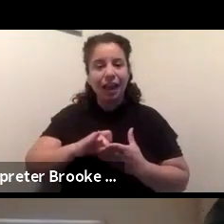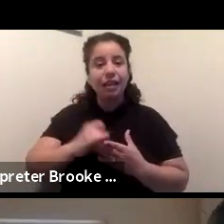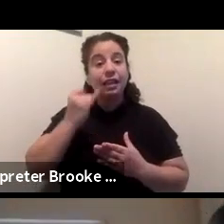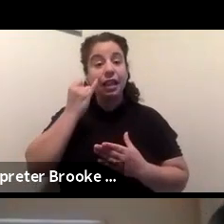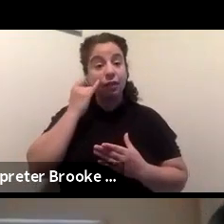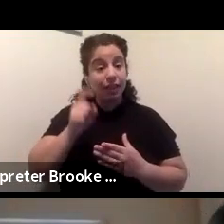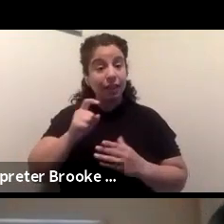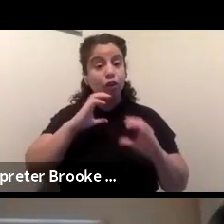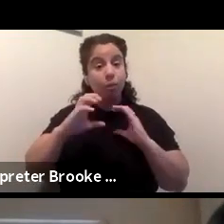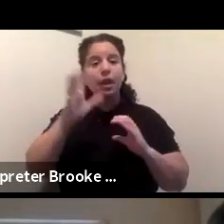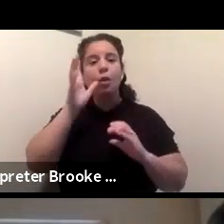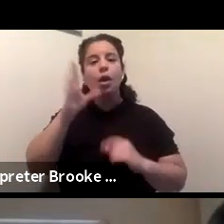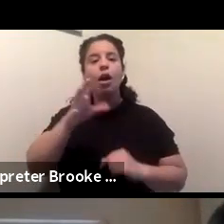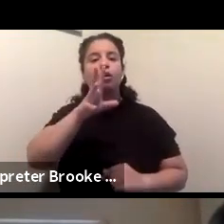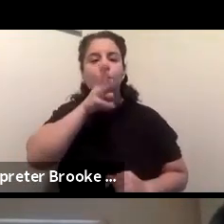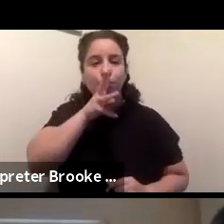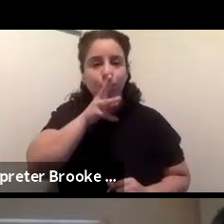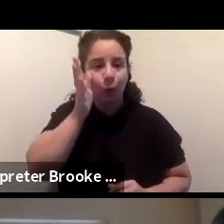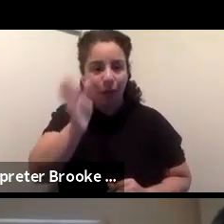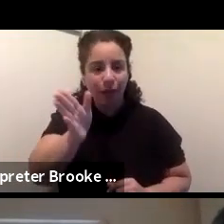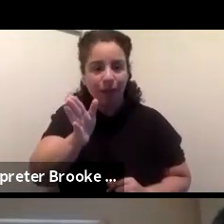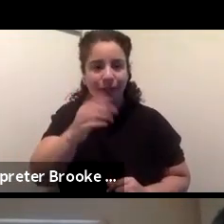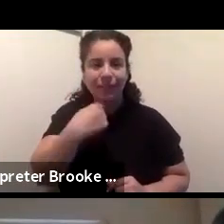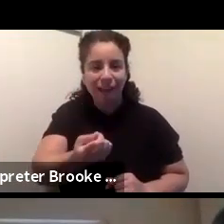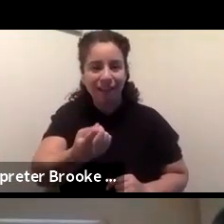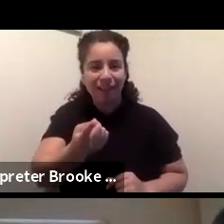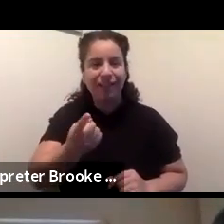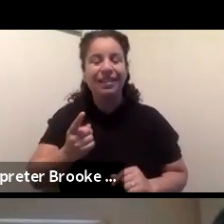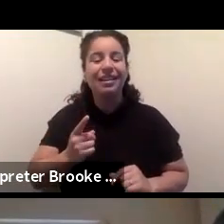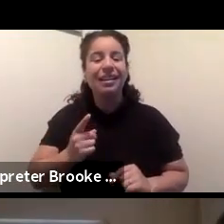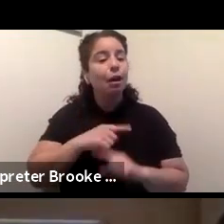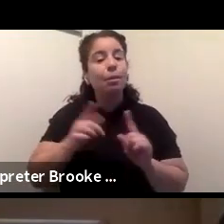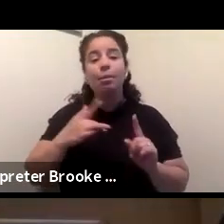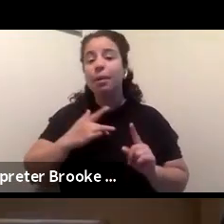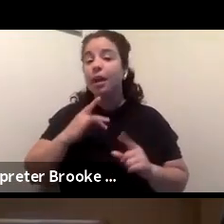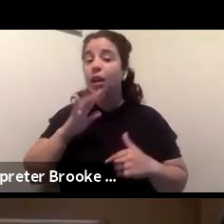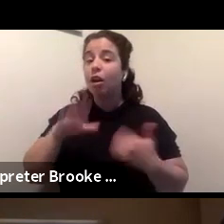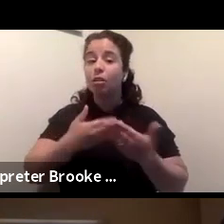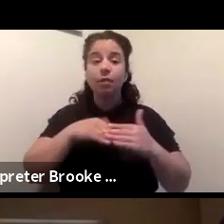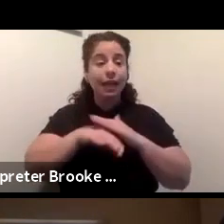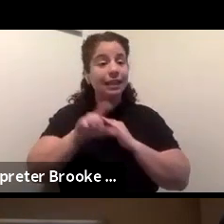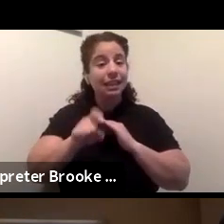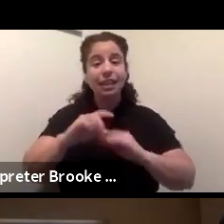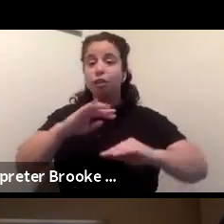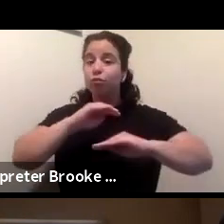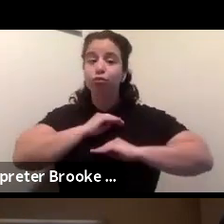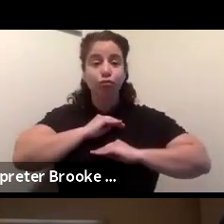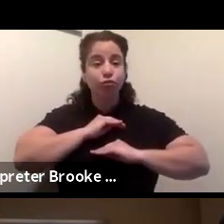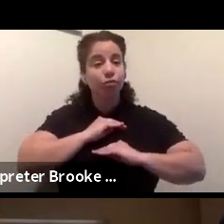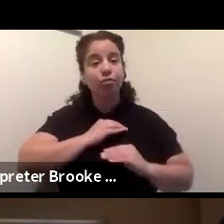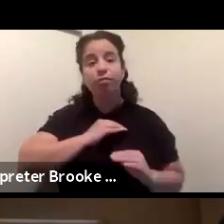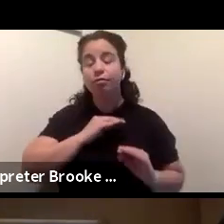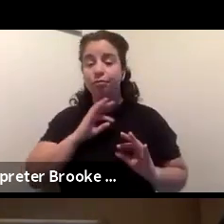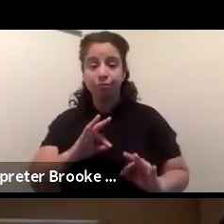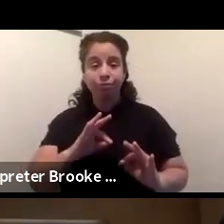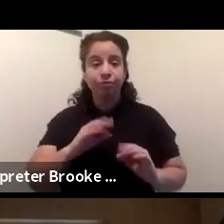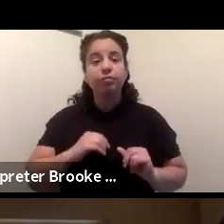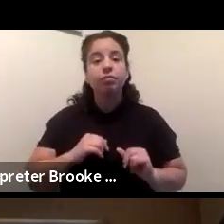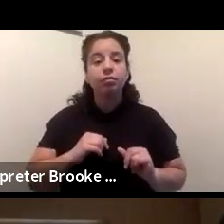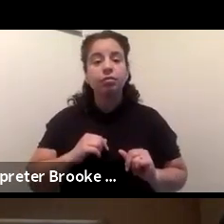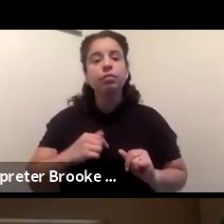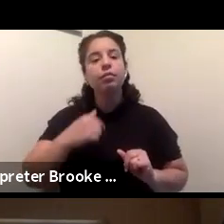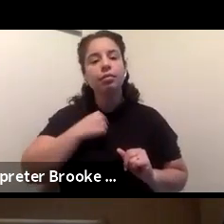communicate with my words. Other than that, all of my access needs are met. I am the